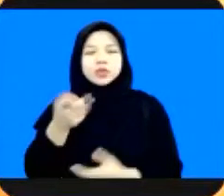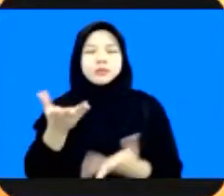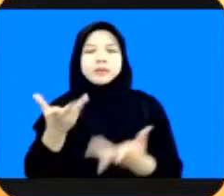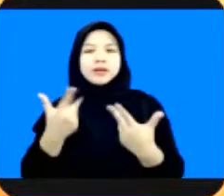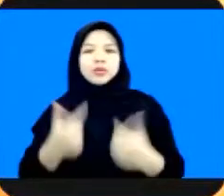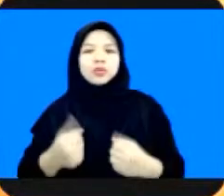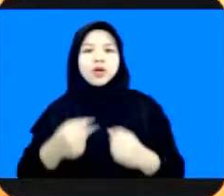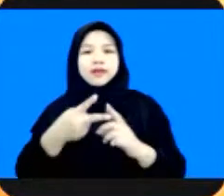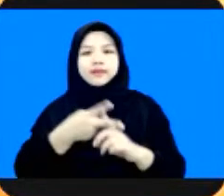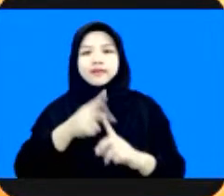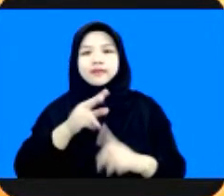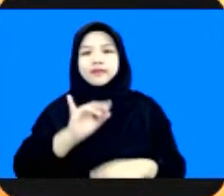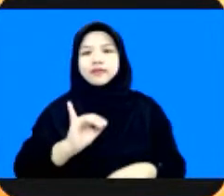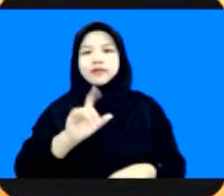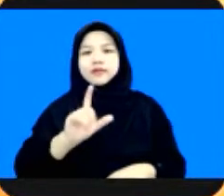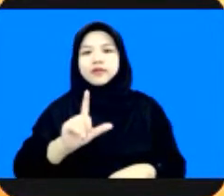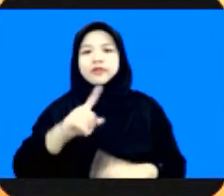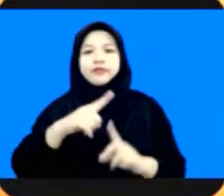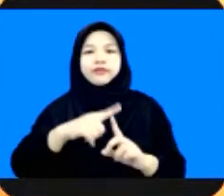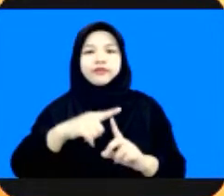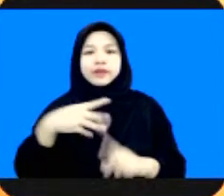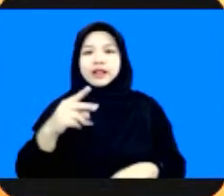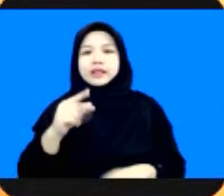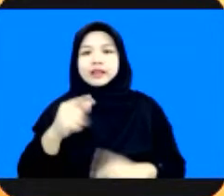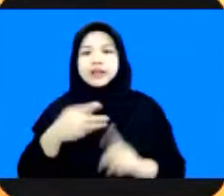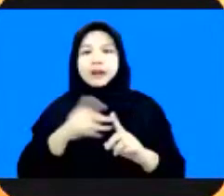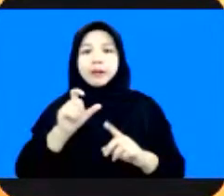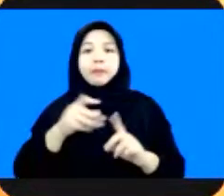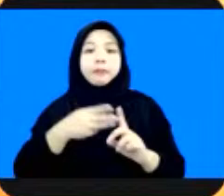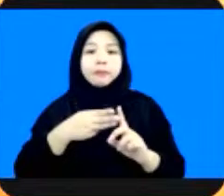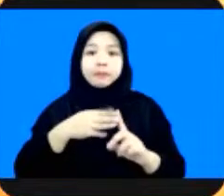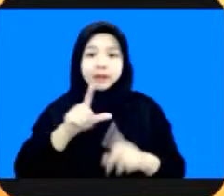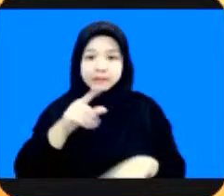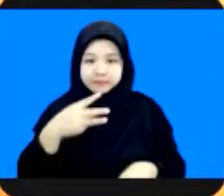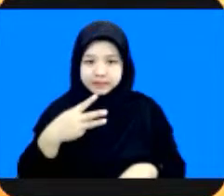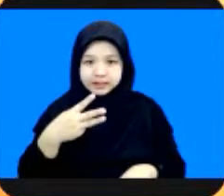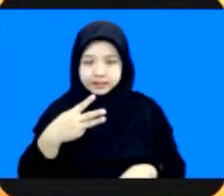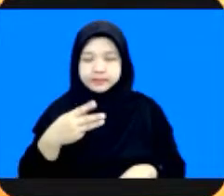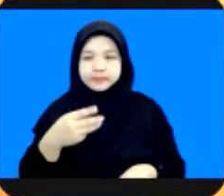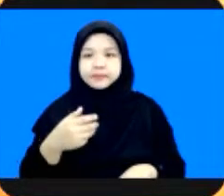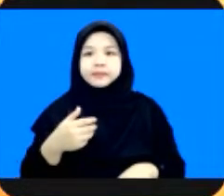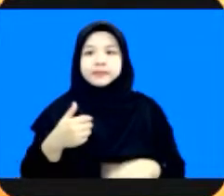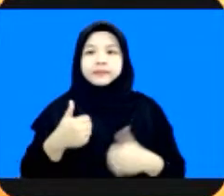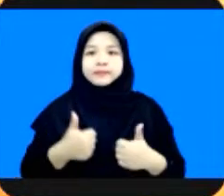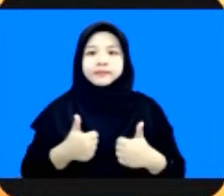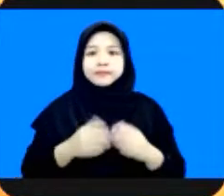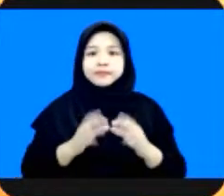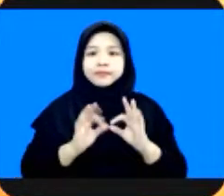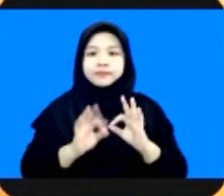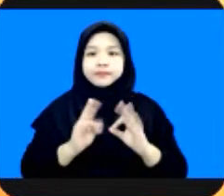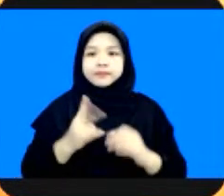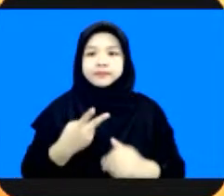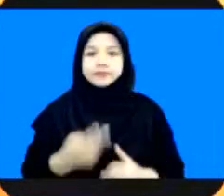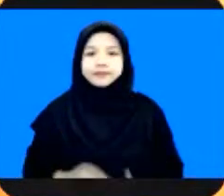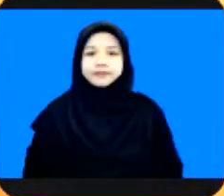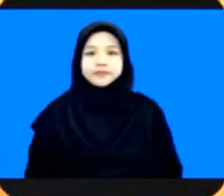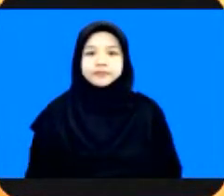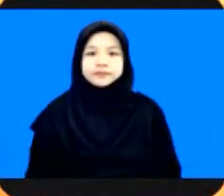post-truth era remains a matter what we need to concern for the people. So I